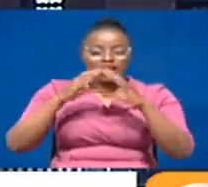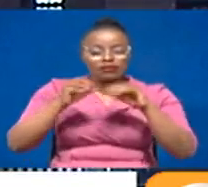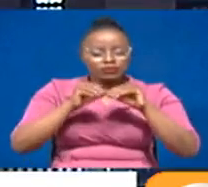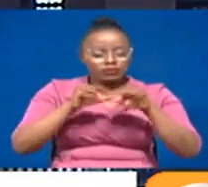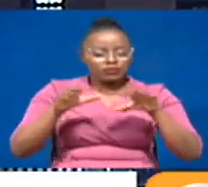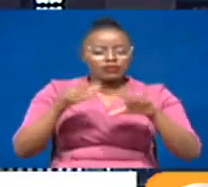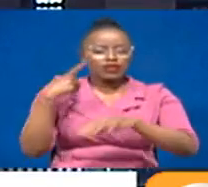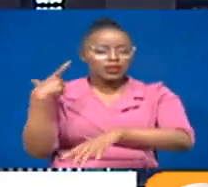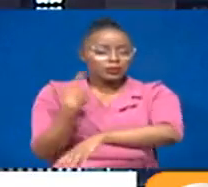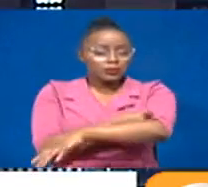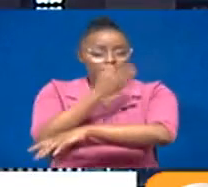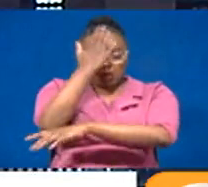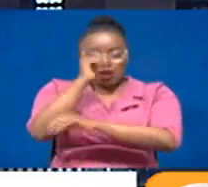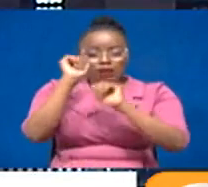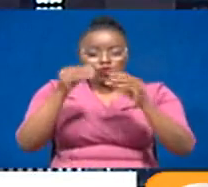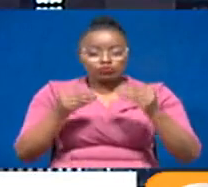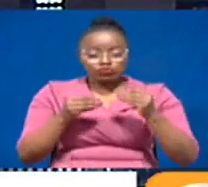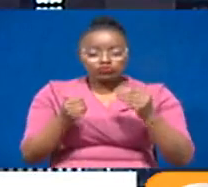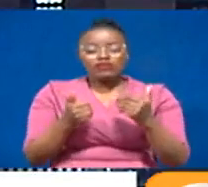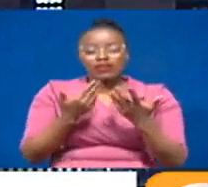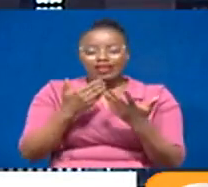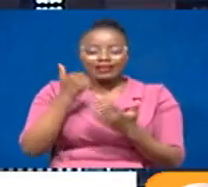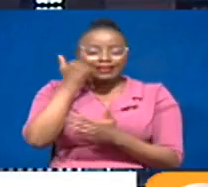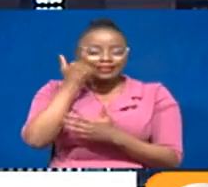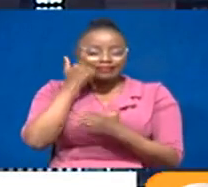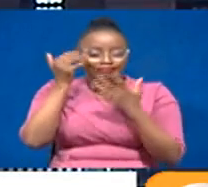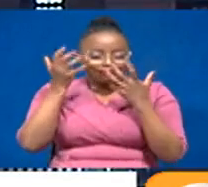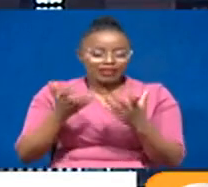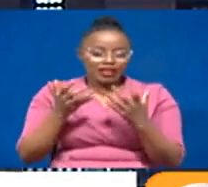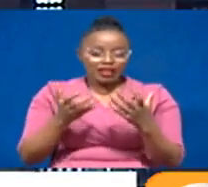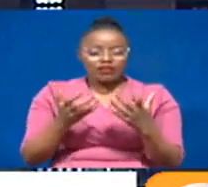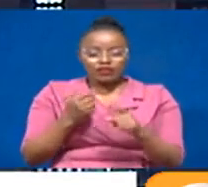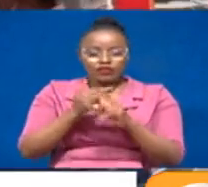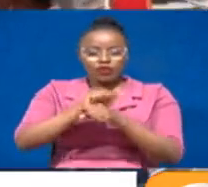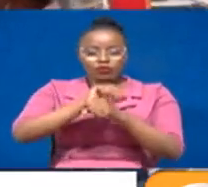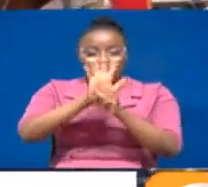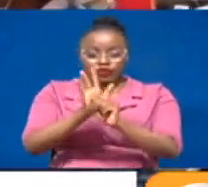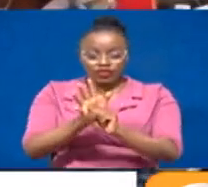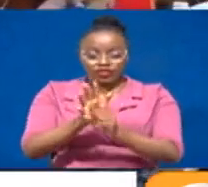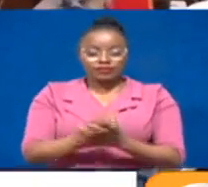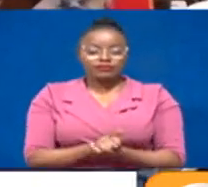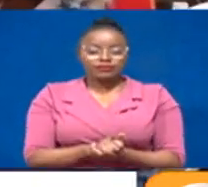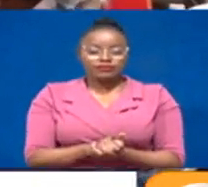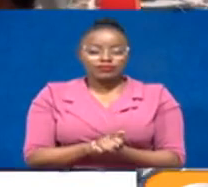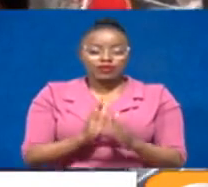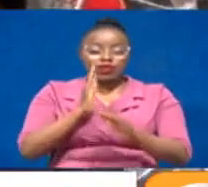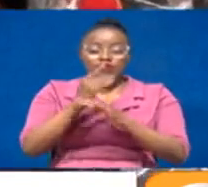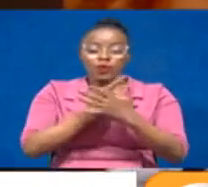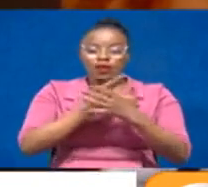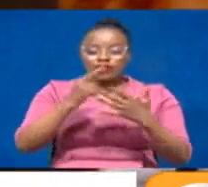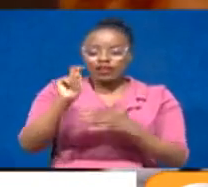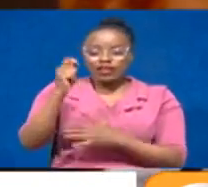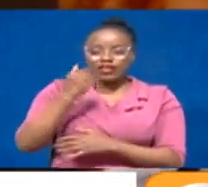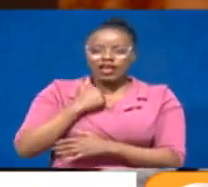worldwide vaccination so as to mitigate the severity of the disease. For more than a week now, Kenya